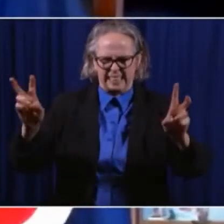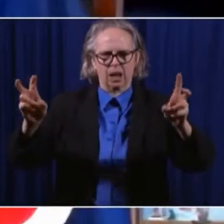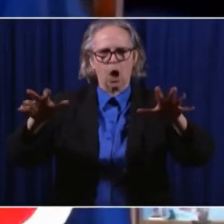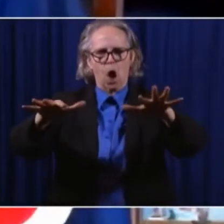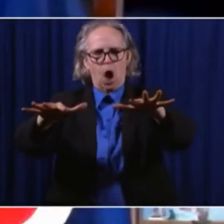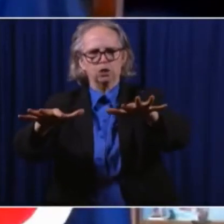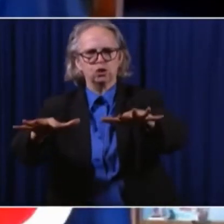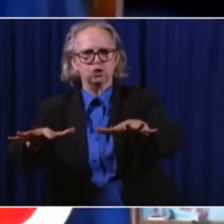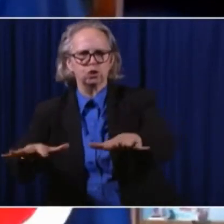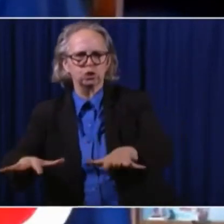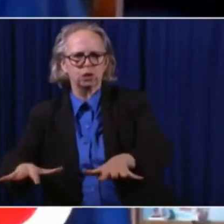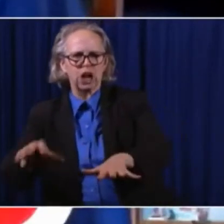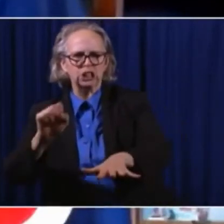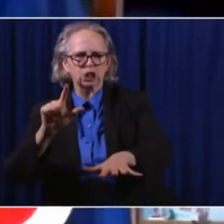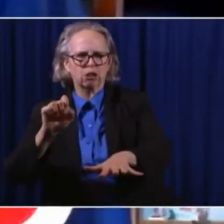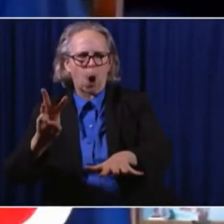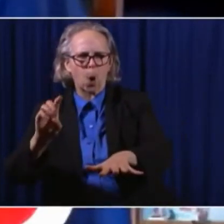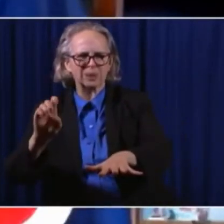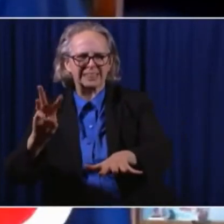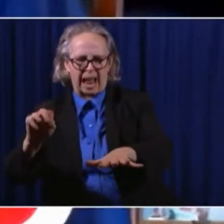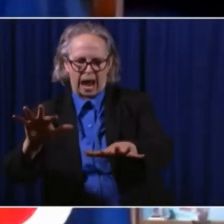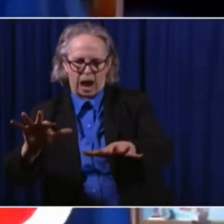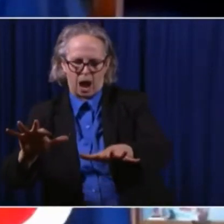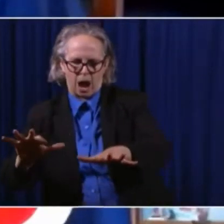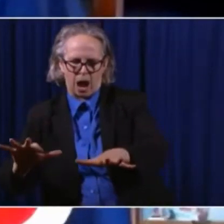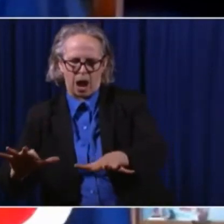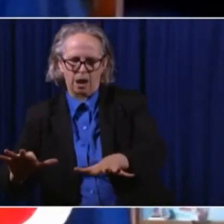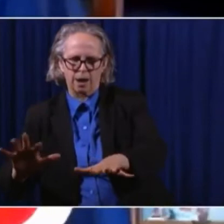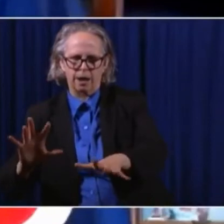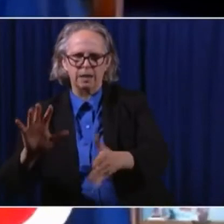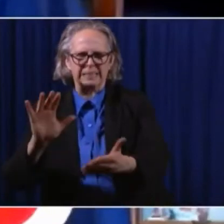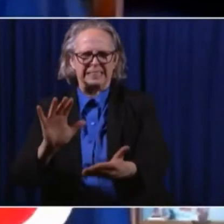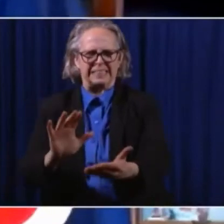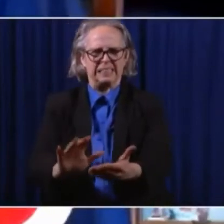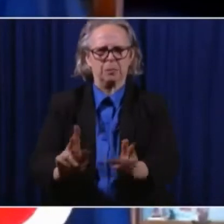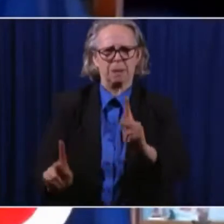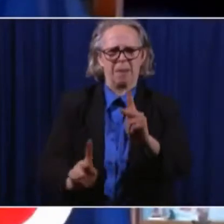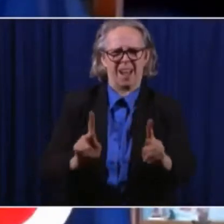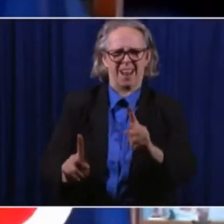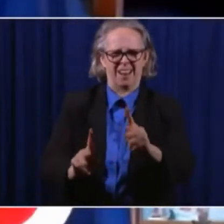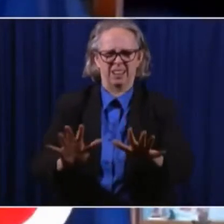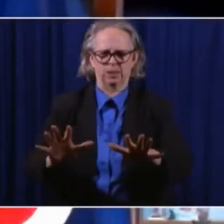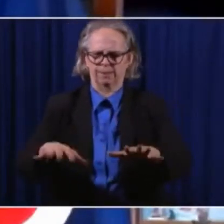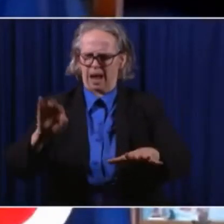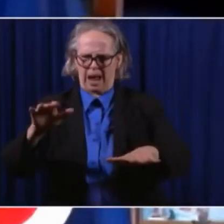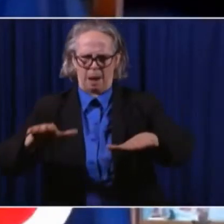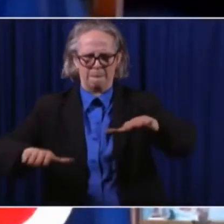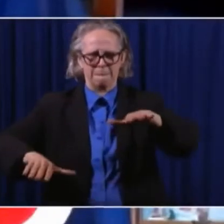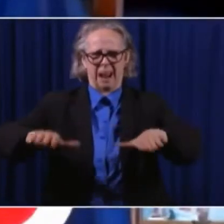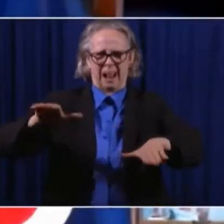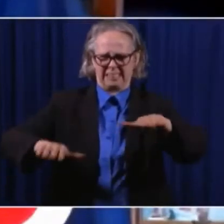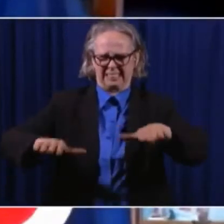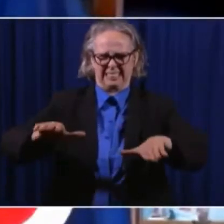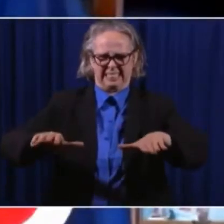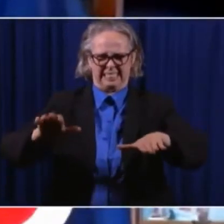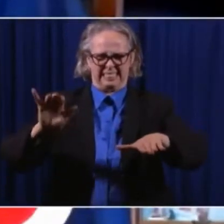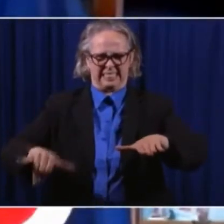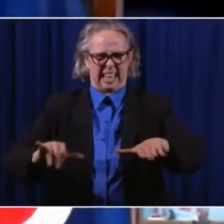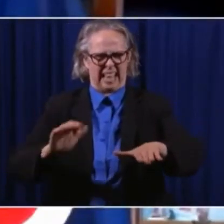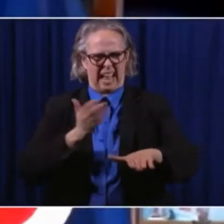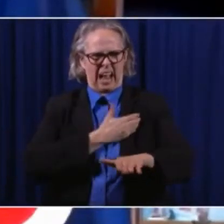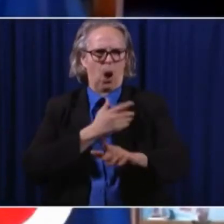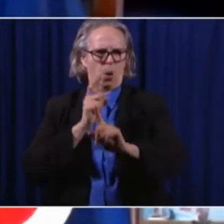situation. I often hear people asking for this balanced approach as the best approach. And our challenge now is,